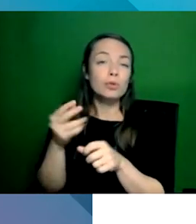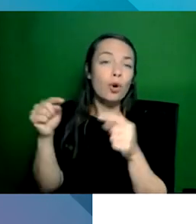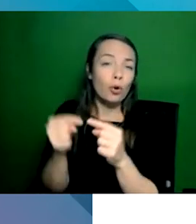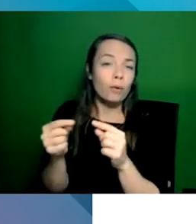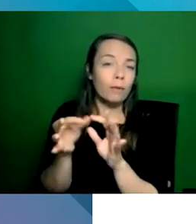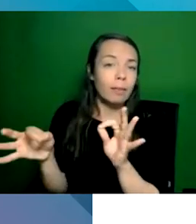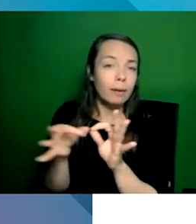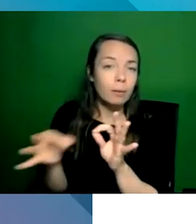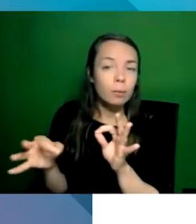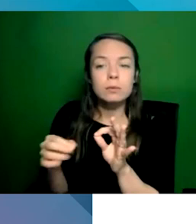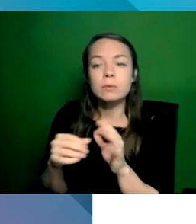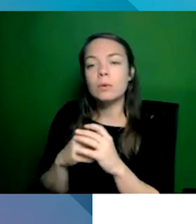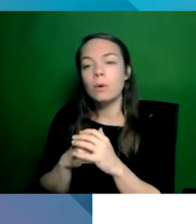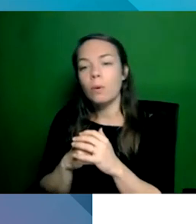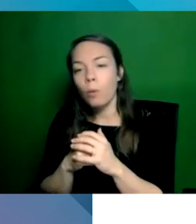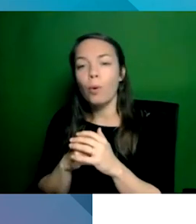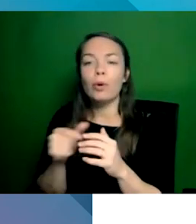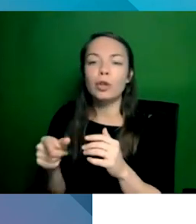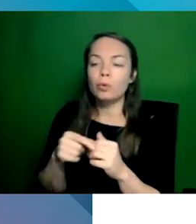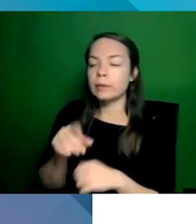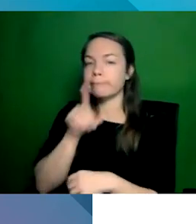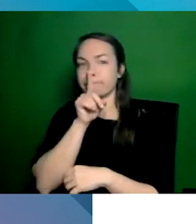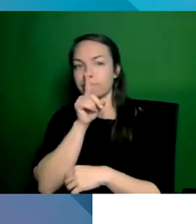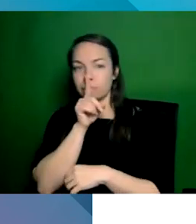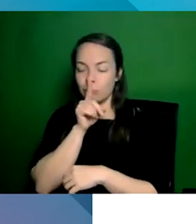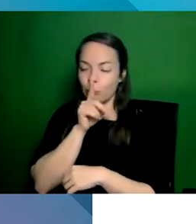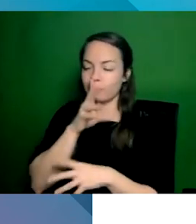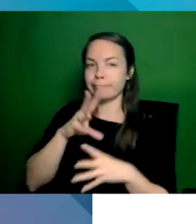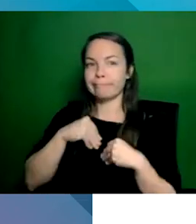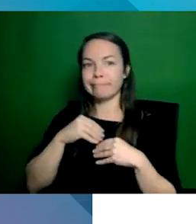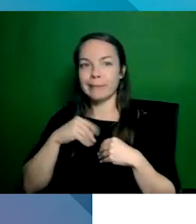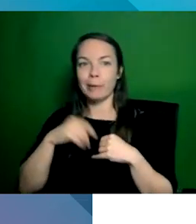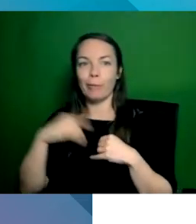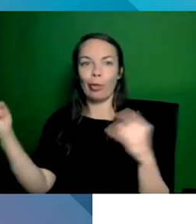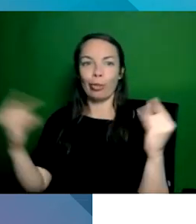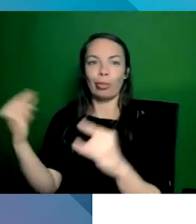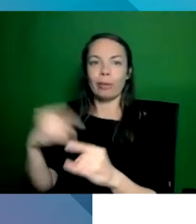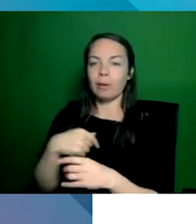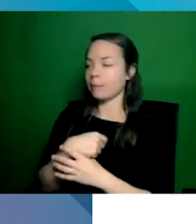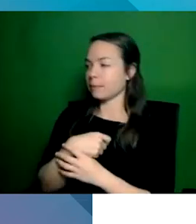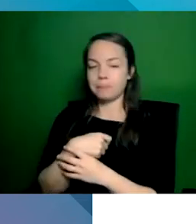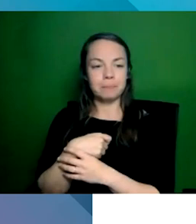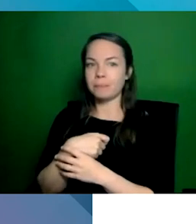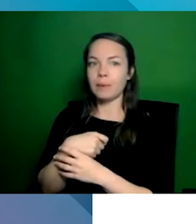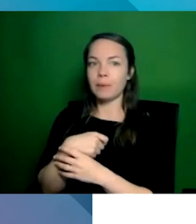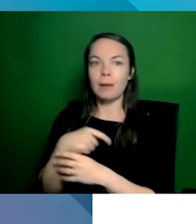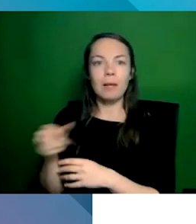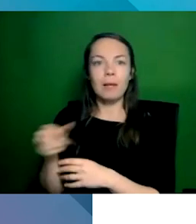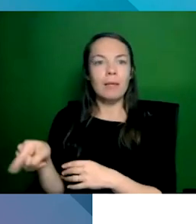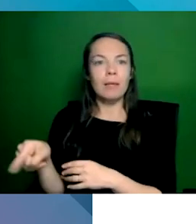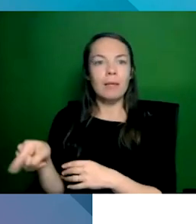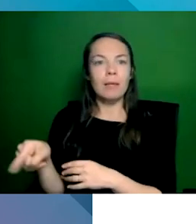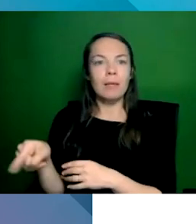or been kind of complicit or not said anything when their friends have been, you know, using homophobic language to others or have